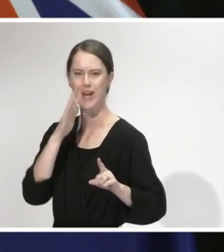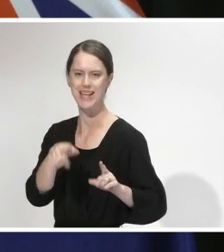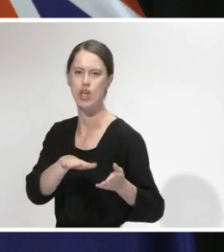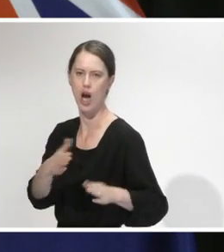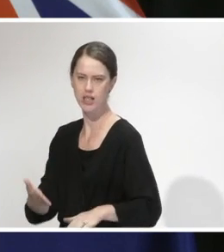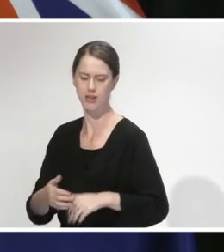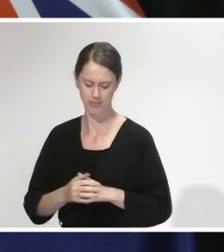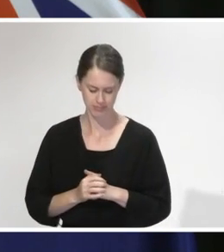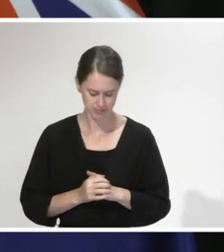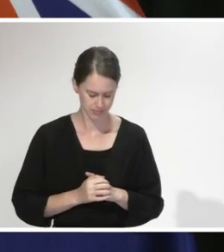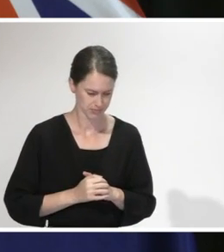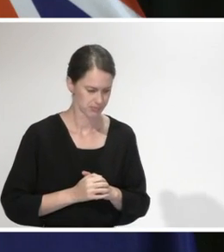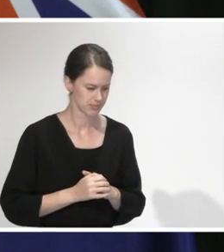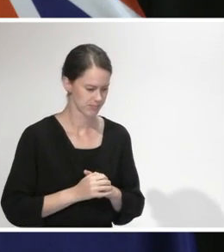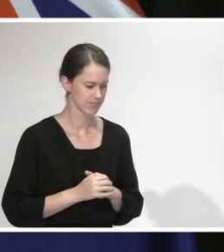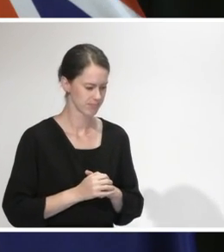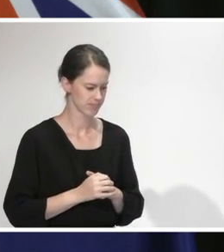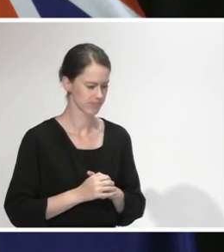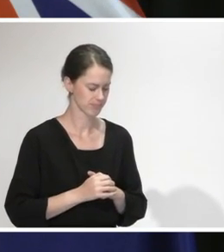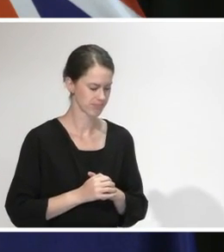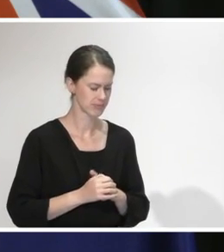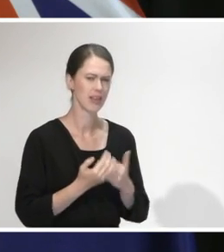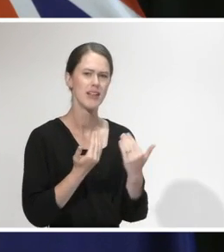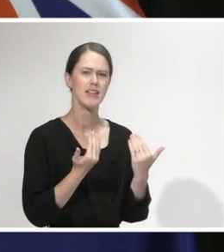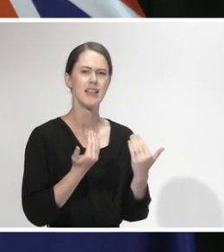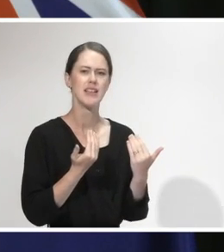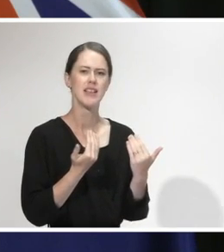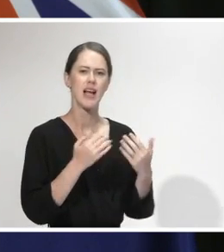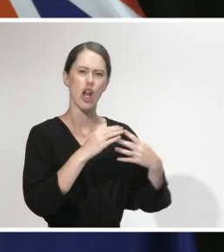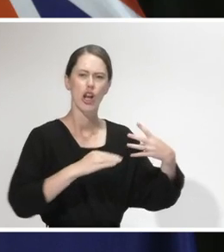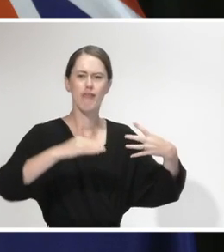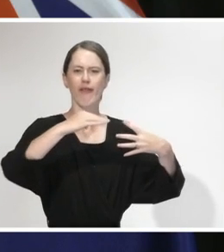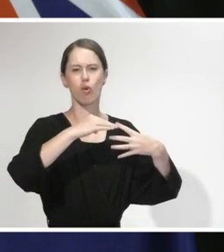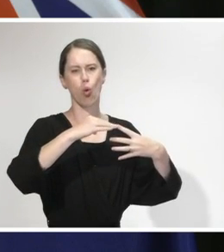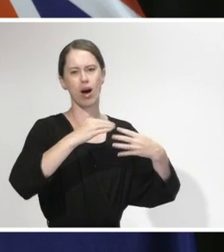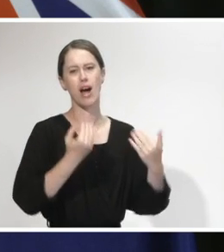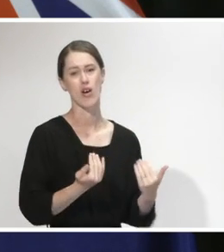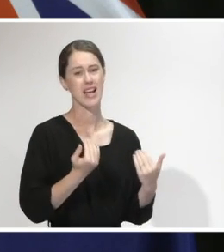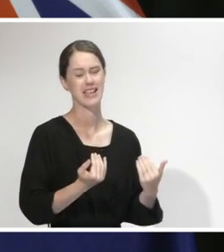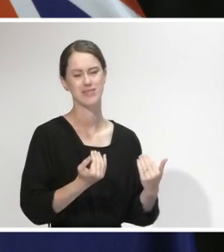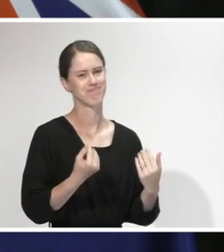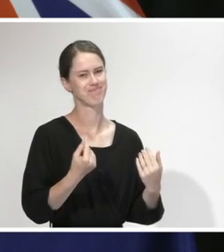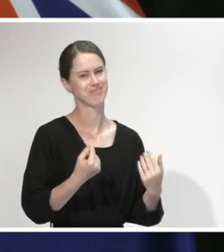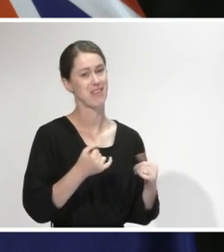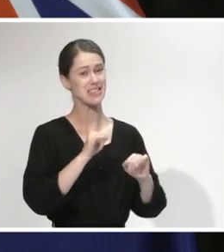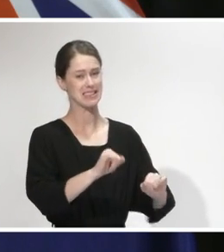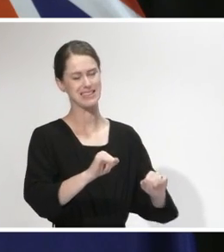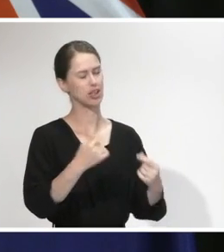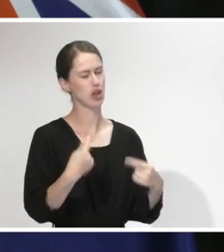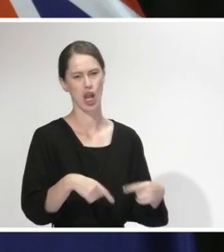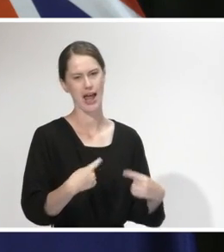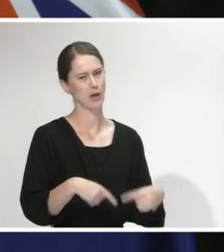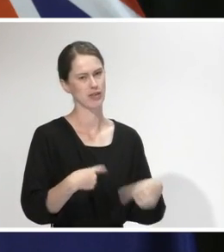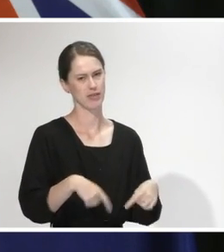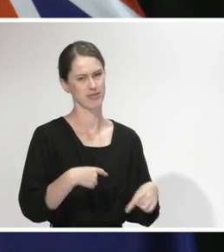the issue of the current approach under Alert Level 4, which is not to allow visitors to people